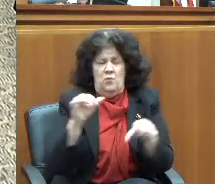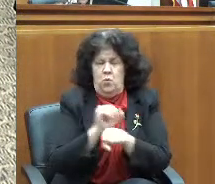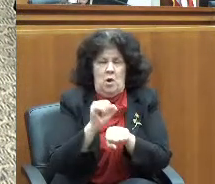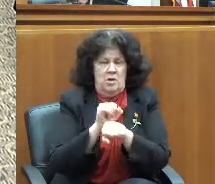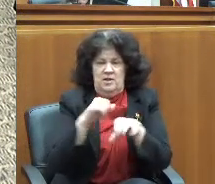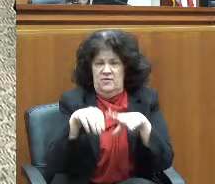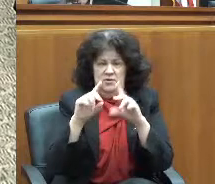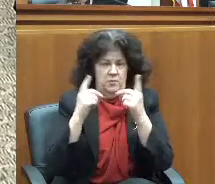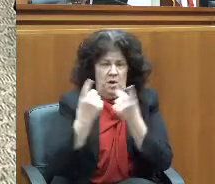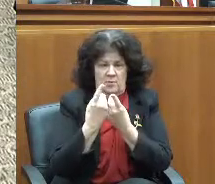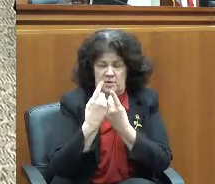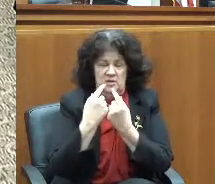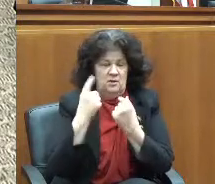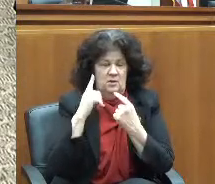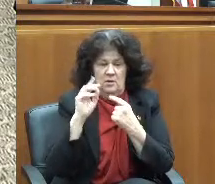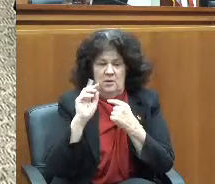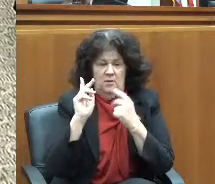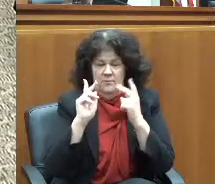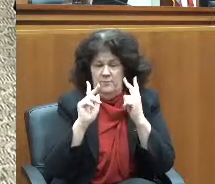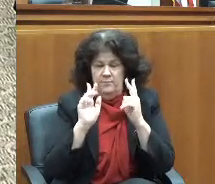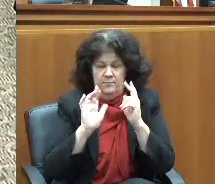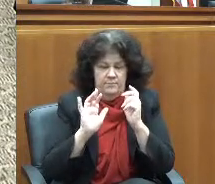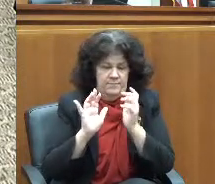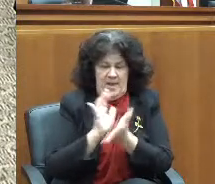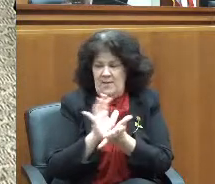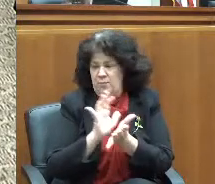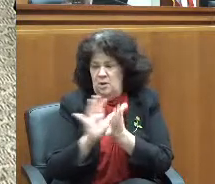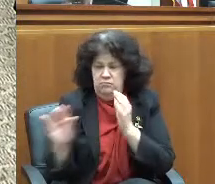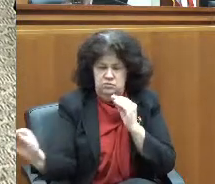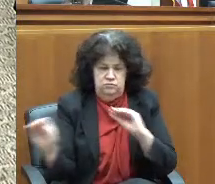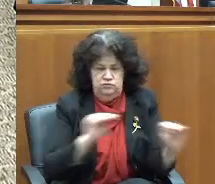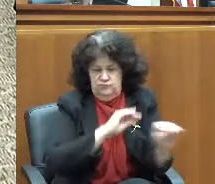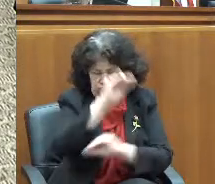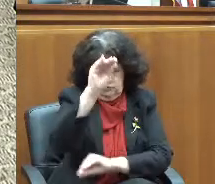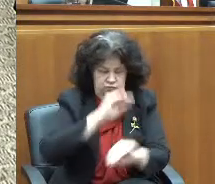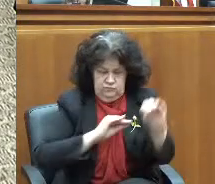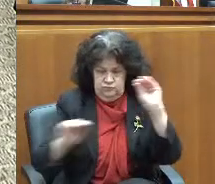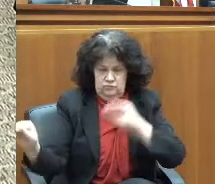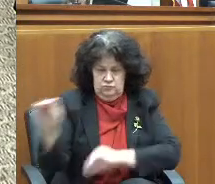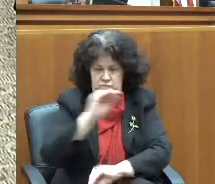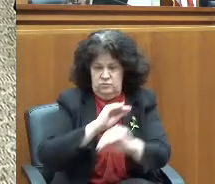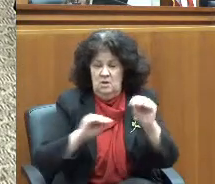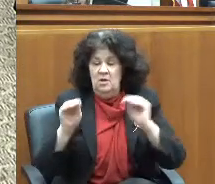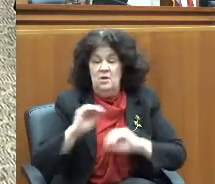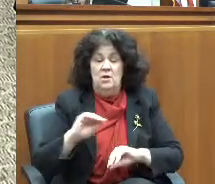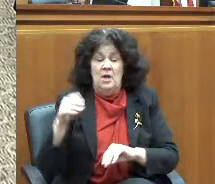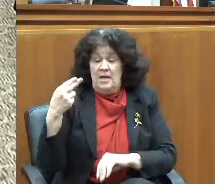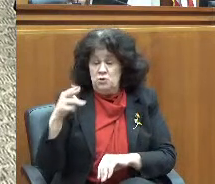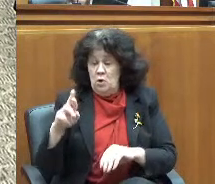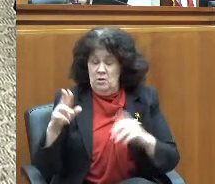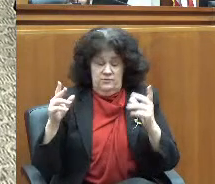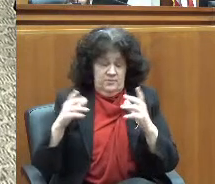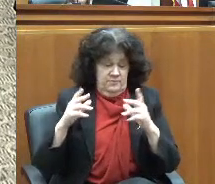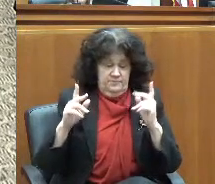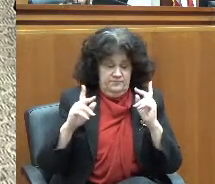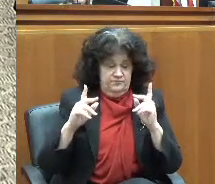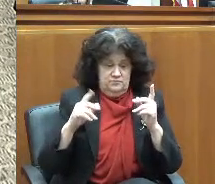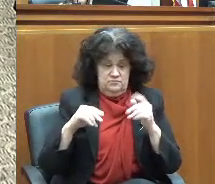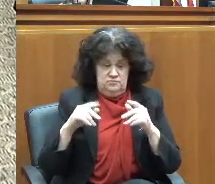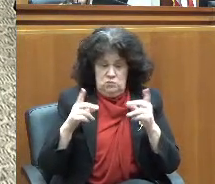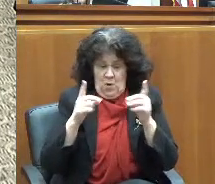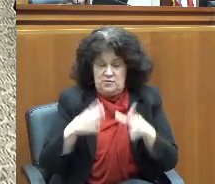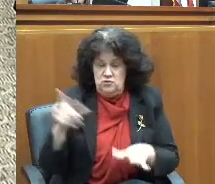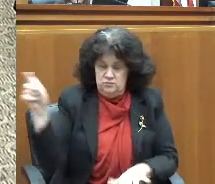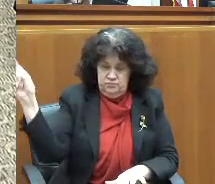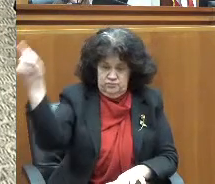department. We're putting people on, we're pushing people like crazy. The personnel directors in the districts,